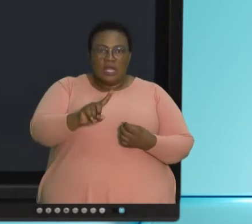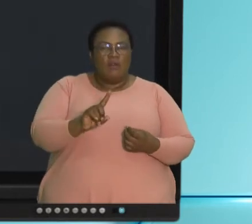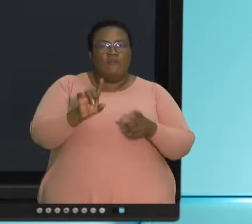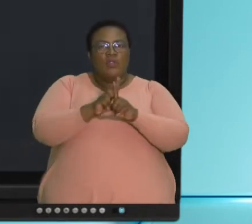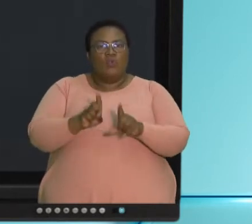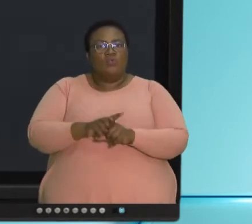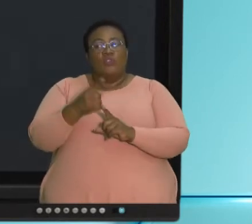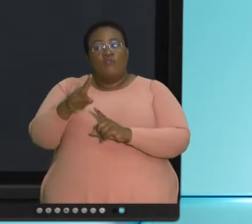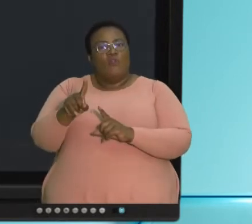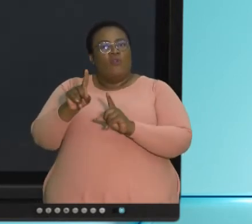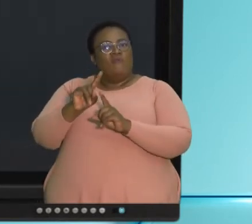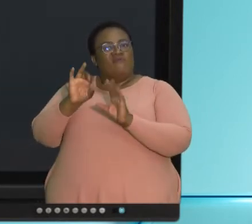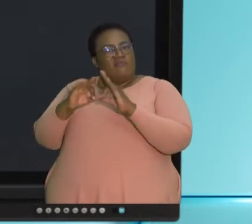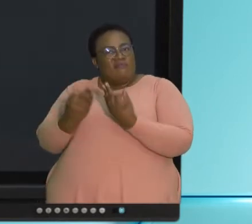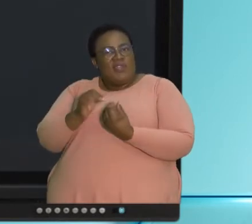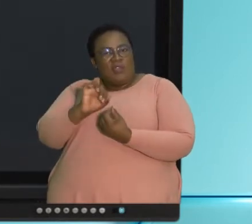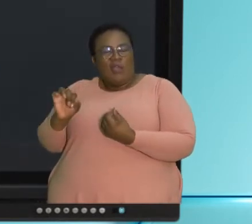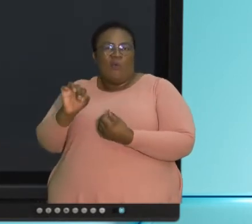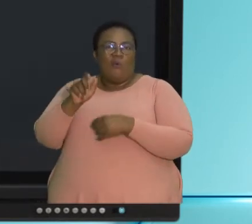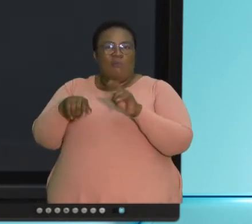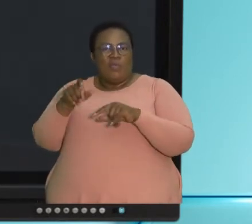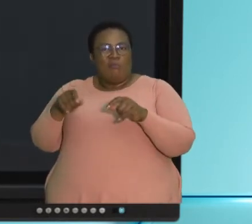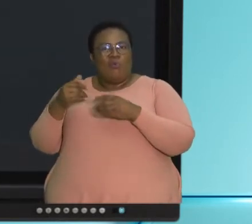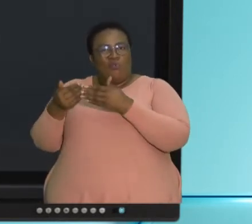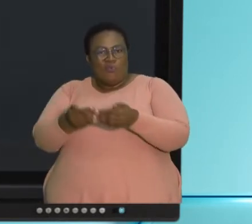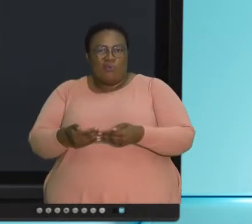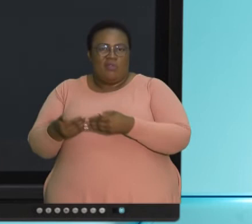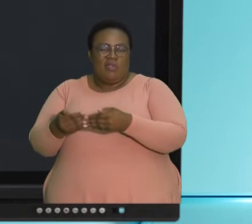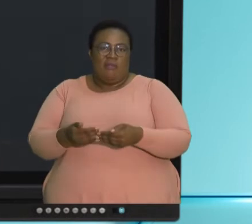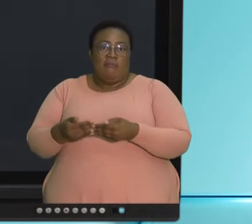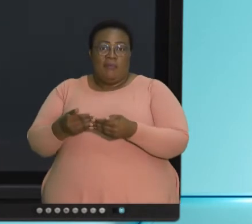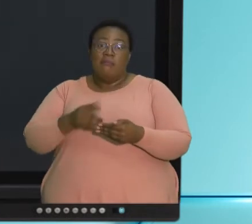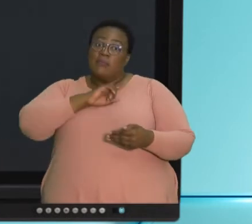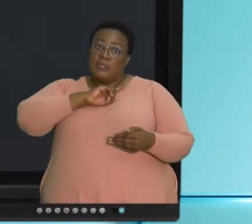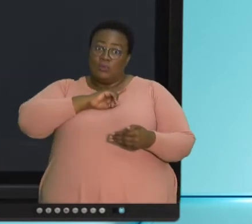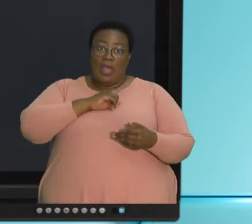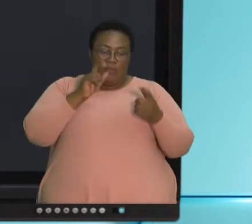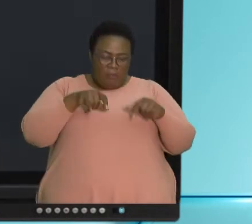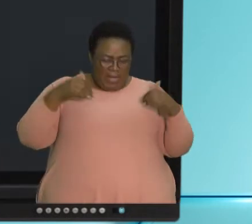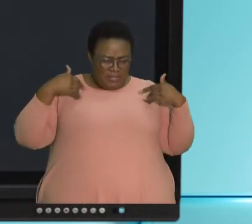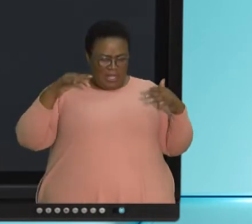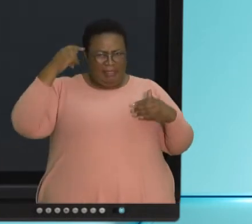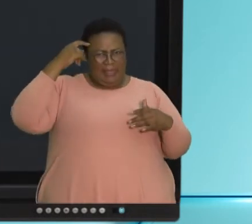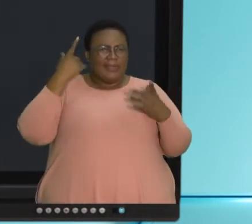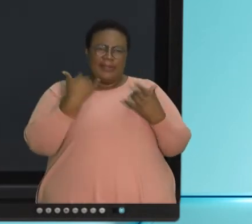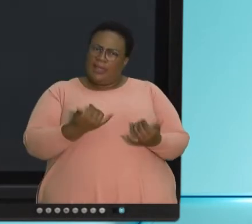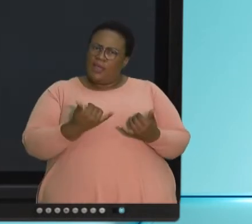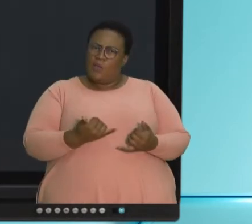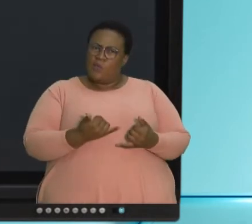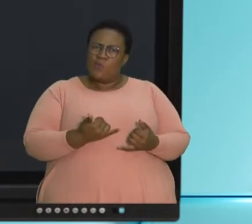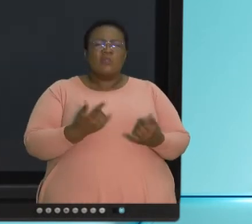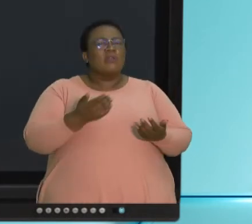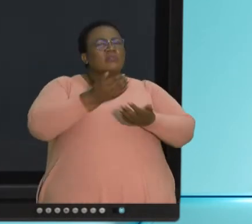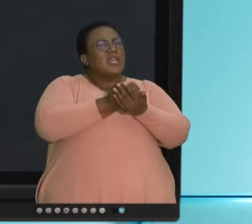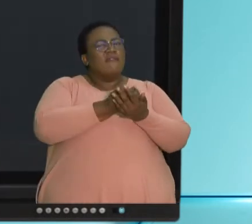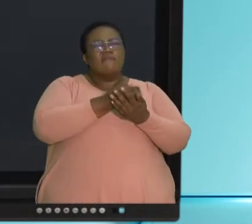care dearly for. So those are the things that you need to be thinking about at this young age, to say, what exactly does it mean